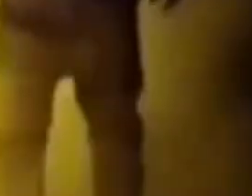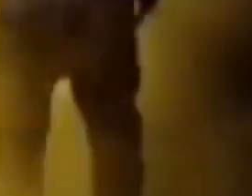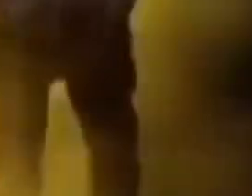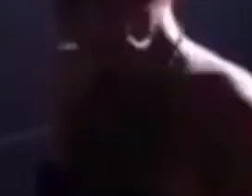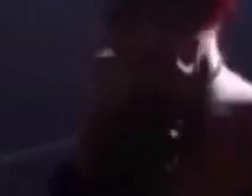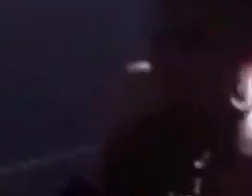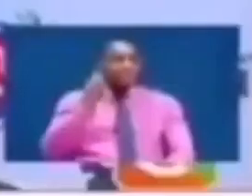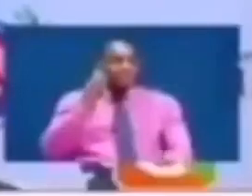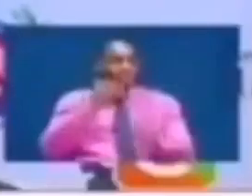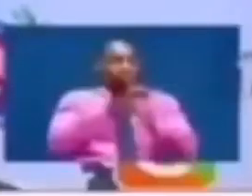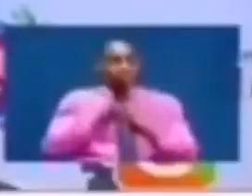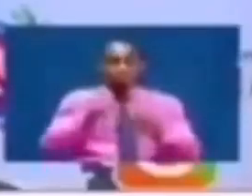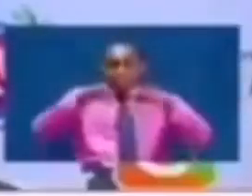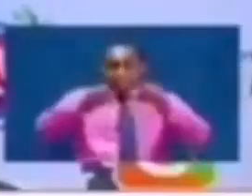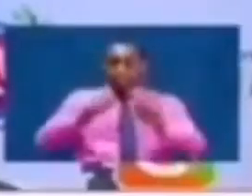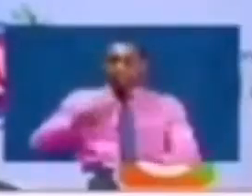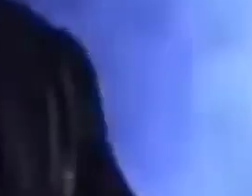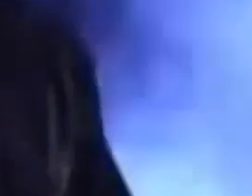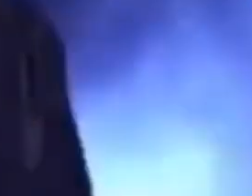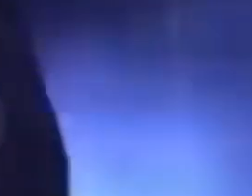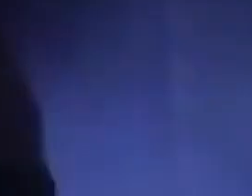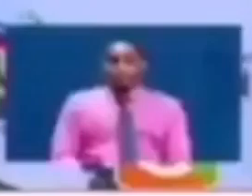yeah. Ooh. What's that on that beat? Hope you can get it. I can